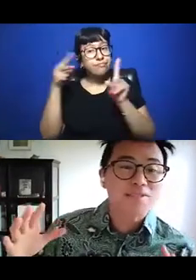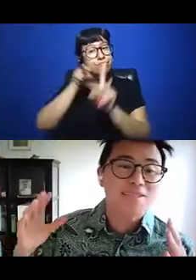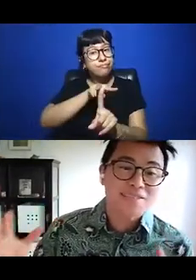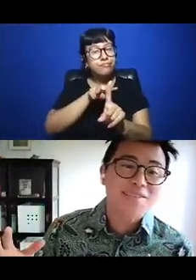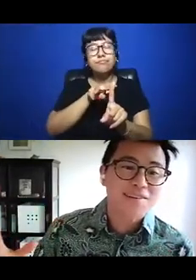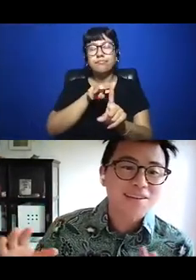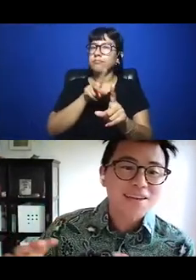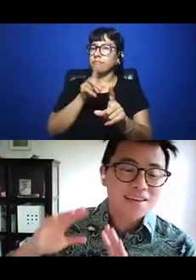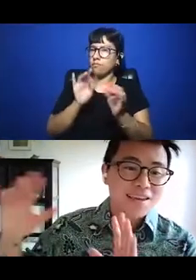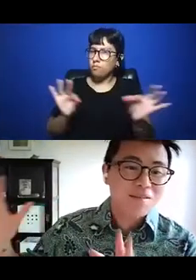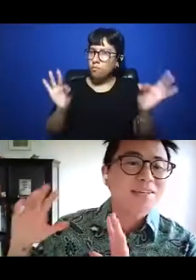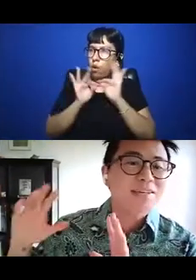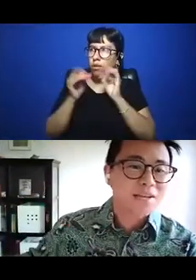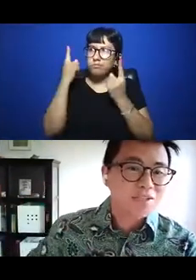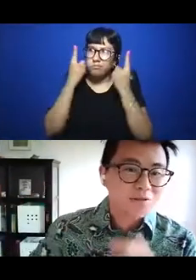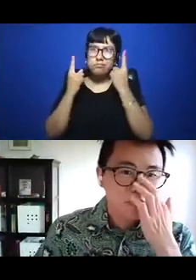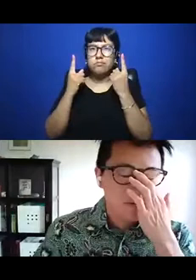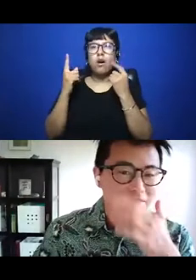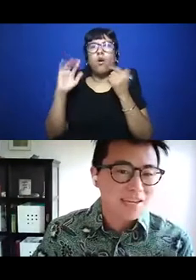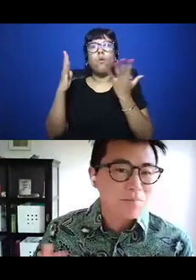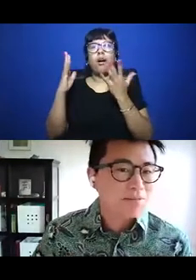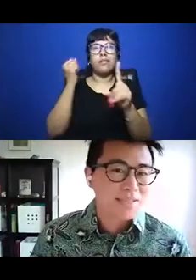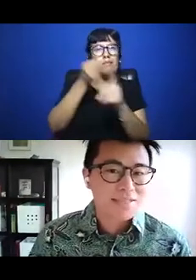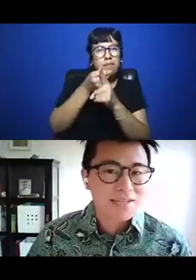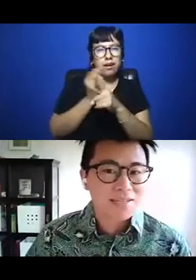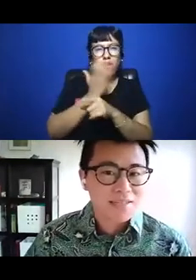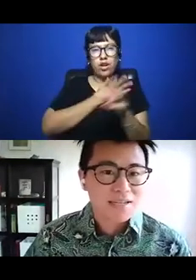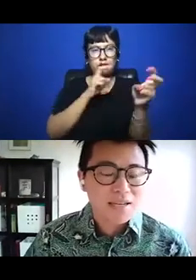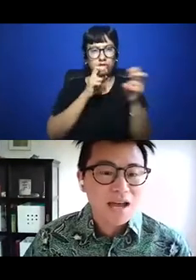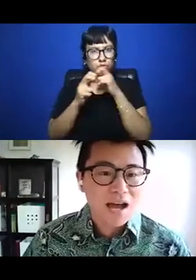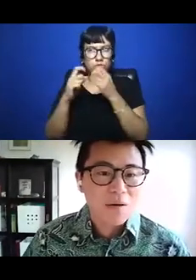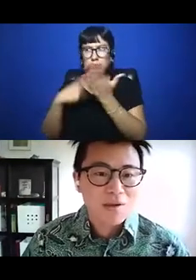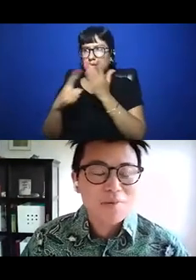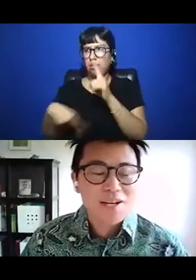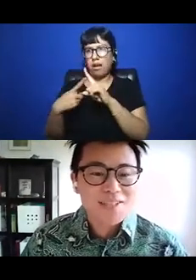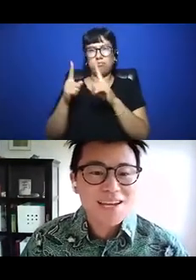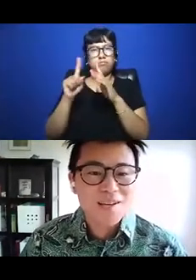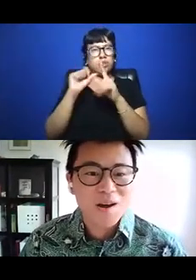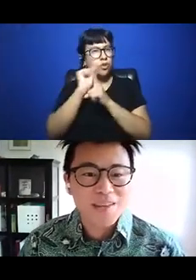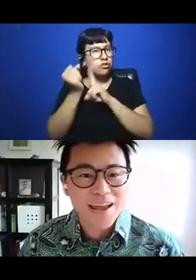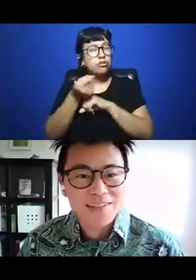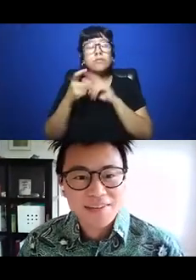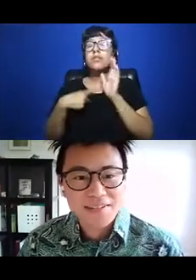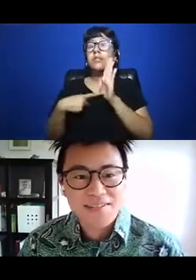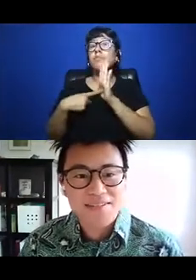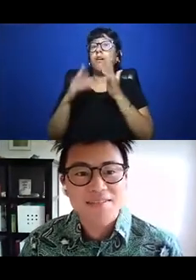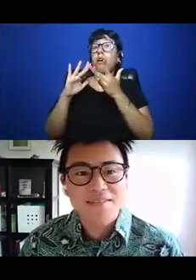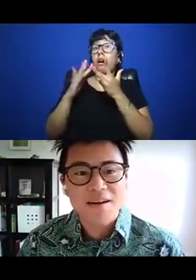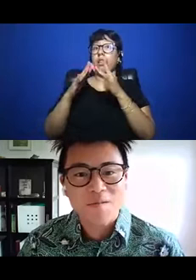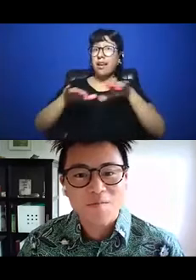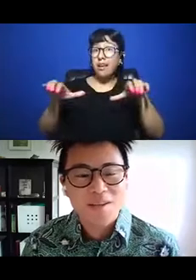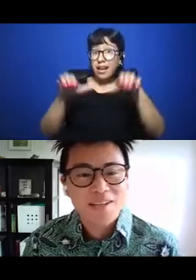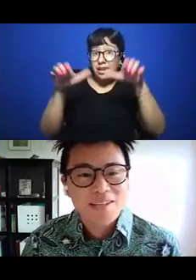important for us to consider the impacts to our issues when we're thinking about these incidents, especially as online activists